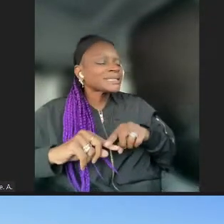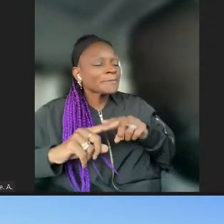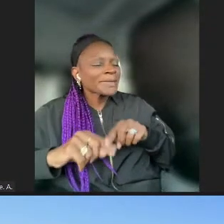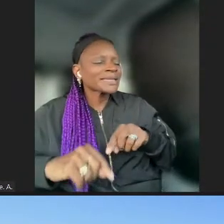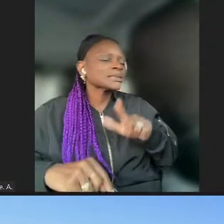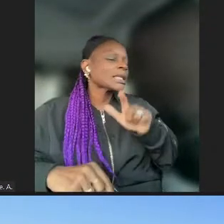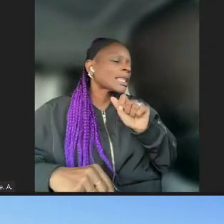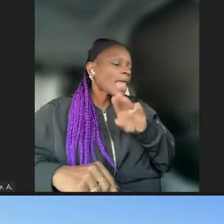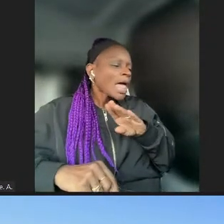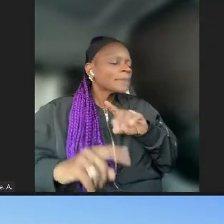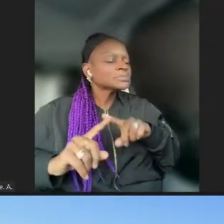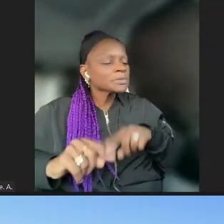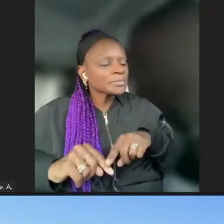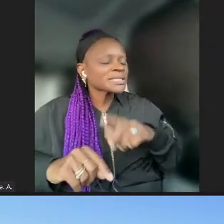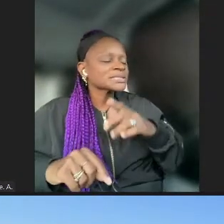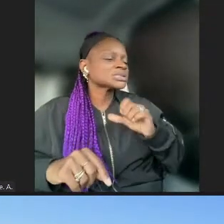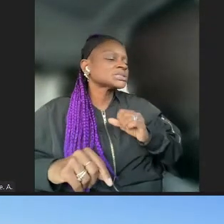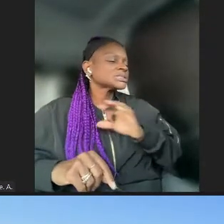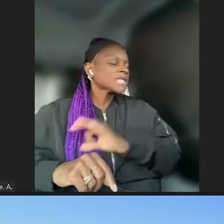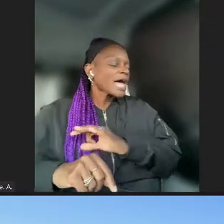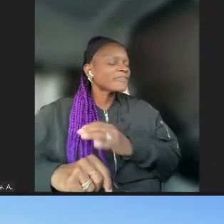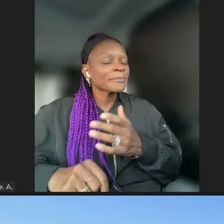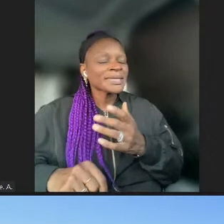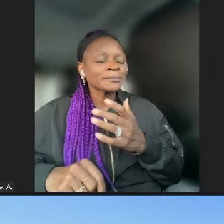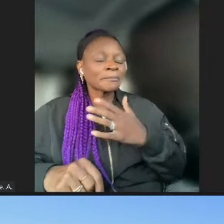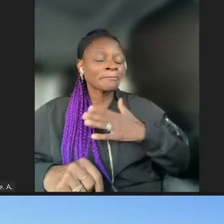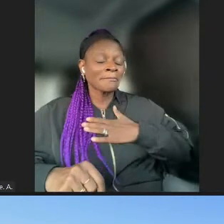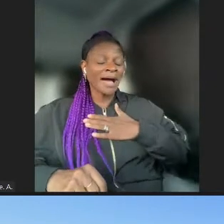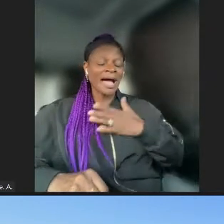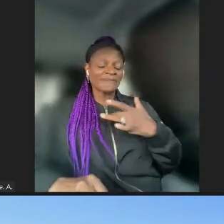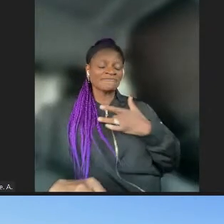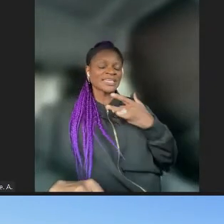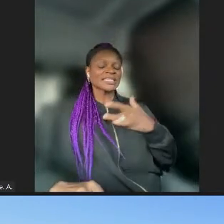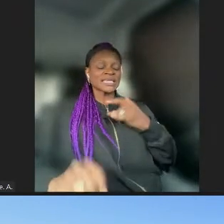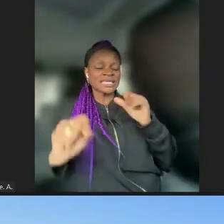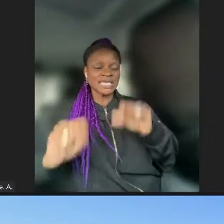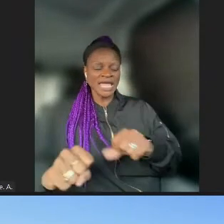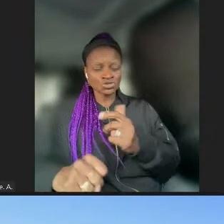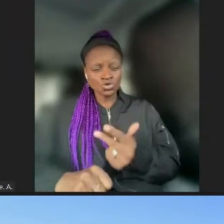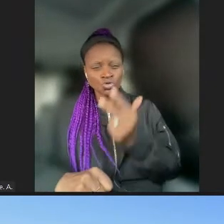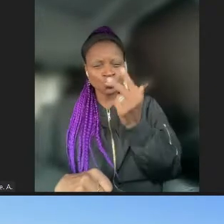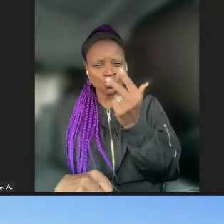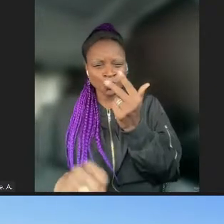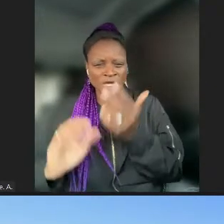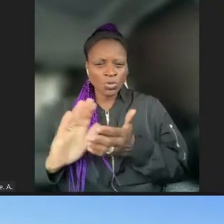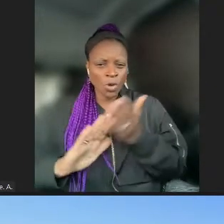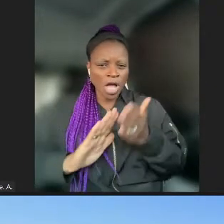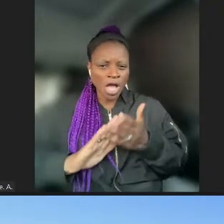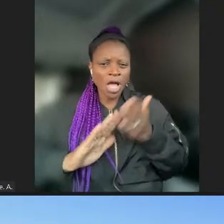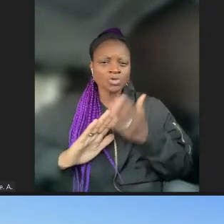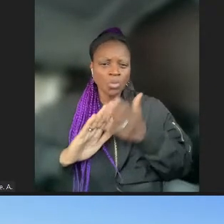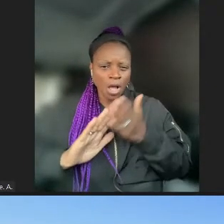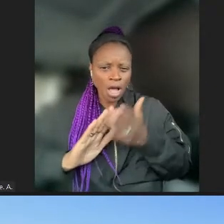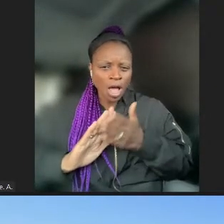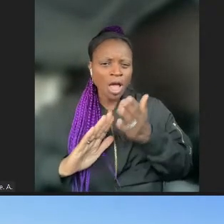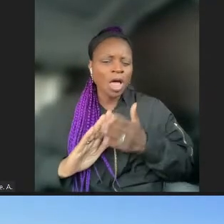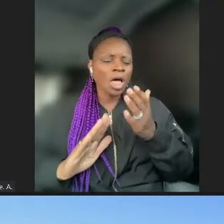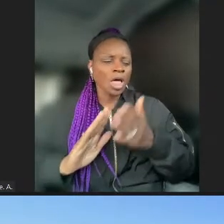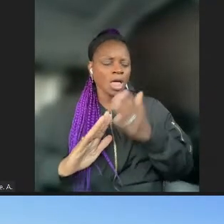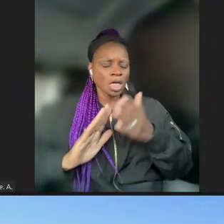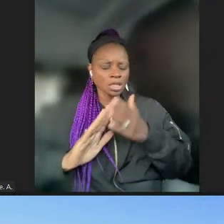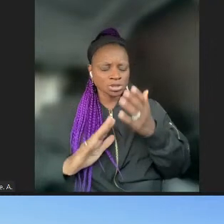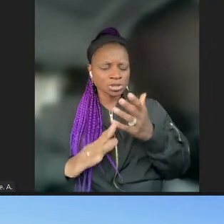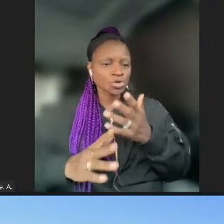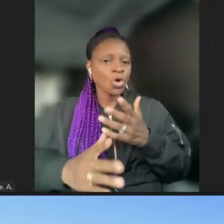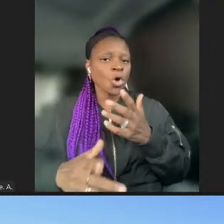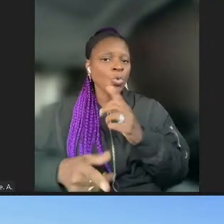definitely we can do at least 3 runs per week. And yeah. Okay. And of course, if there's an urgent